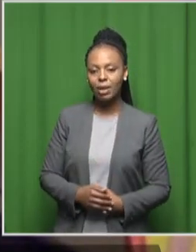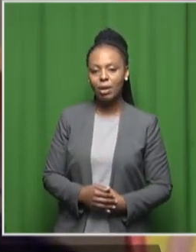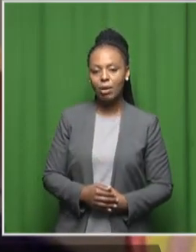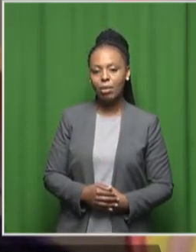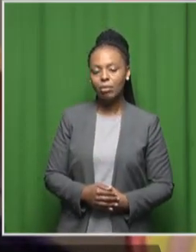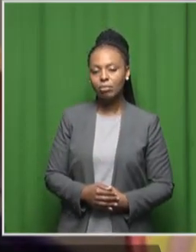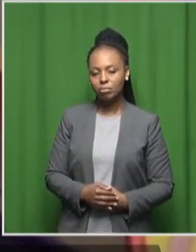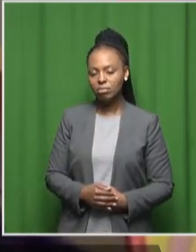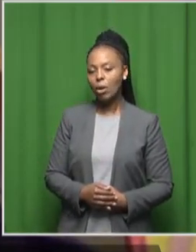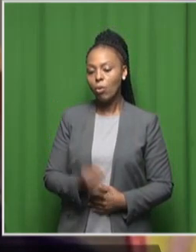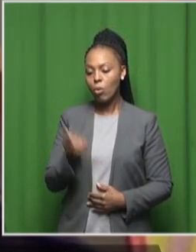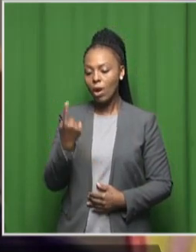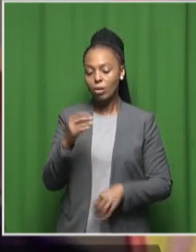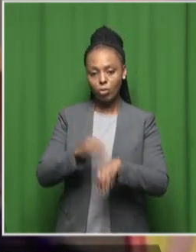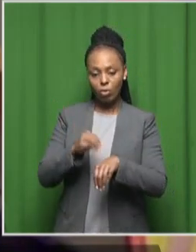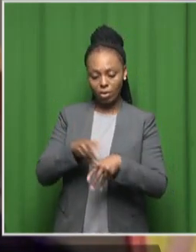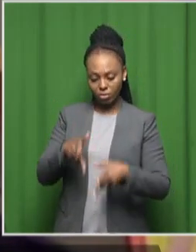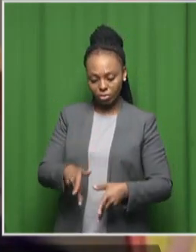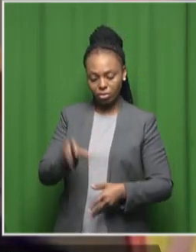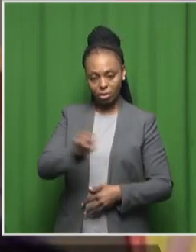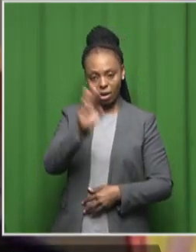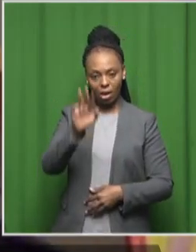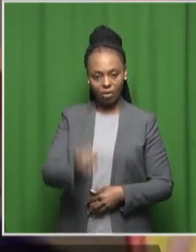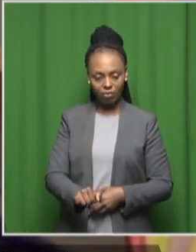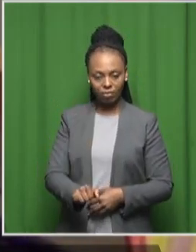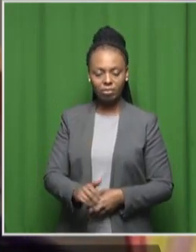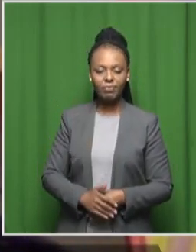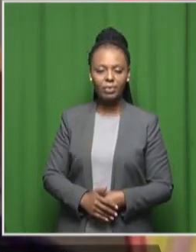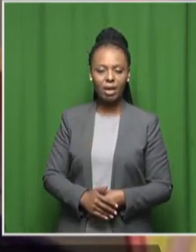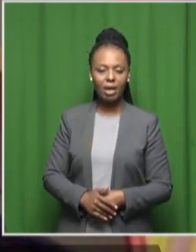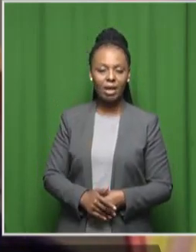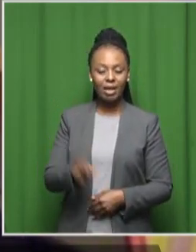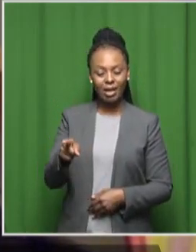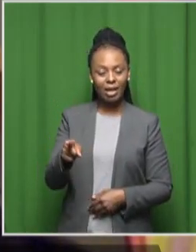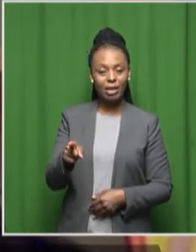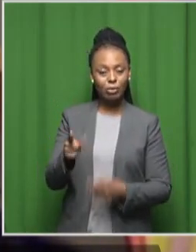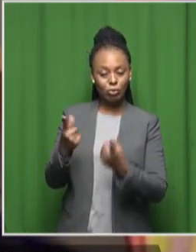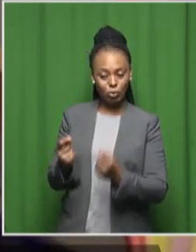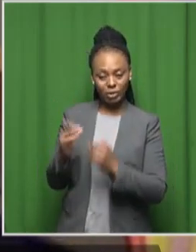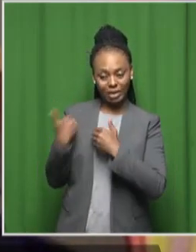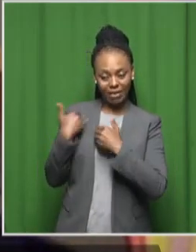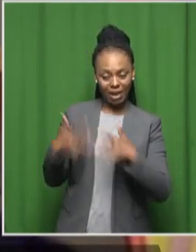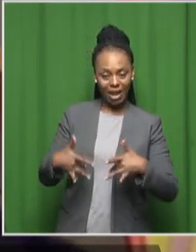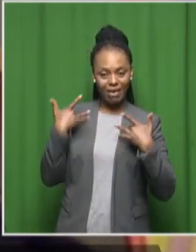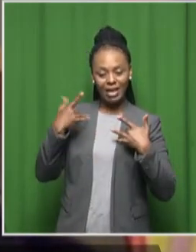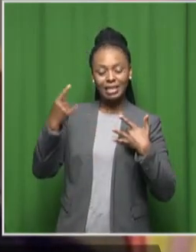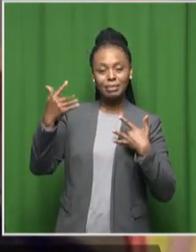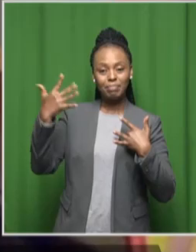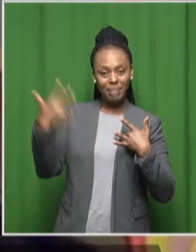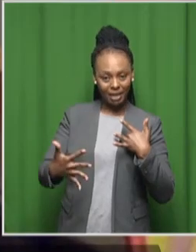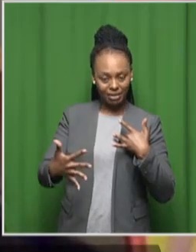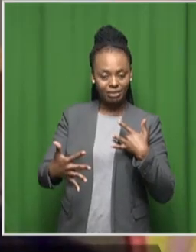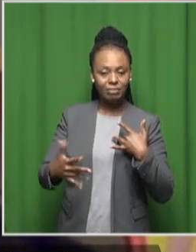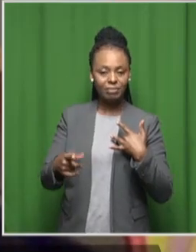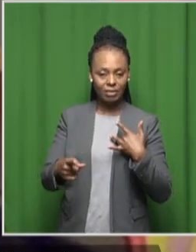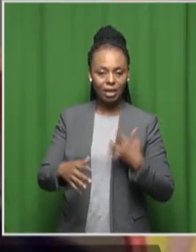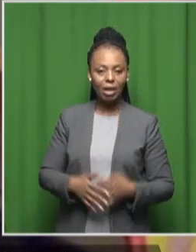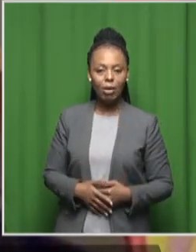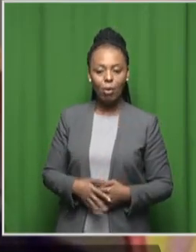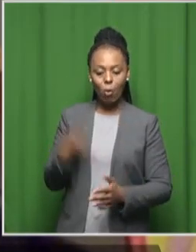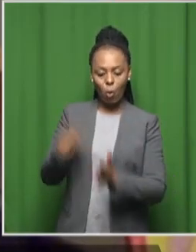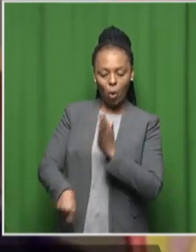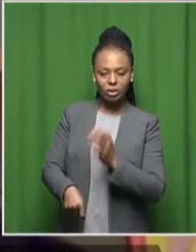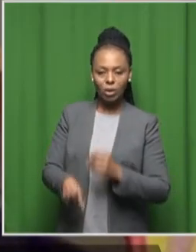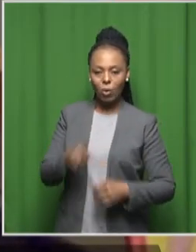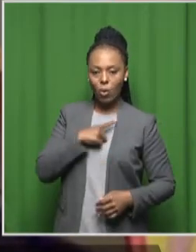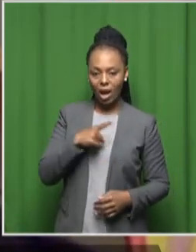problems we have in South Africa is something called postpartum hemorrhage. So So postpartum hemorrhage is basically when a mom